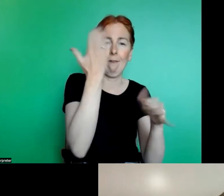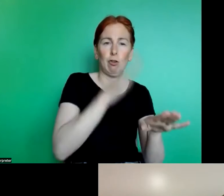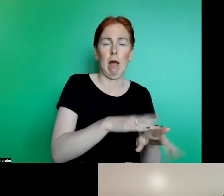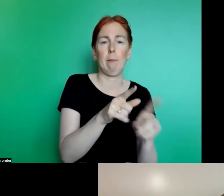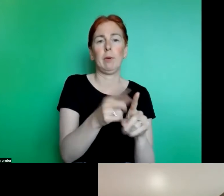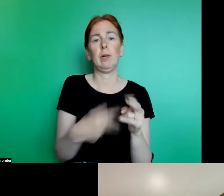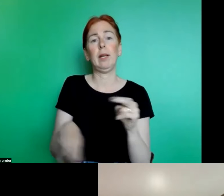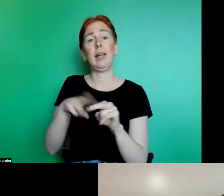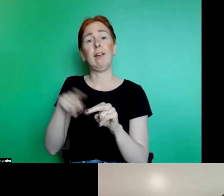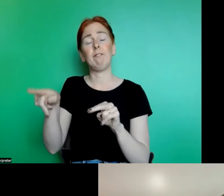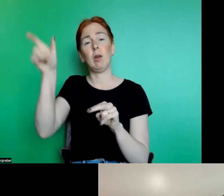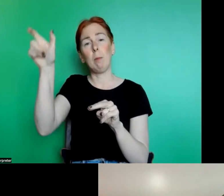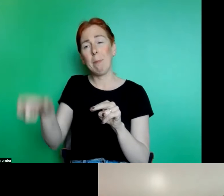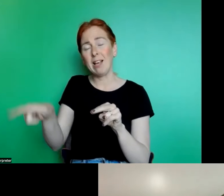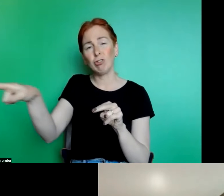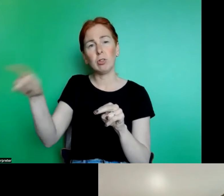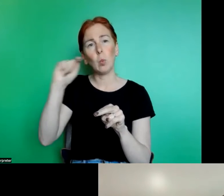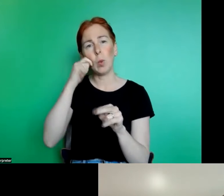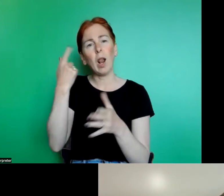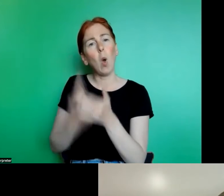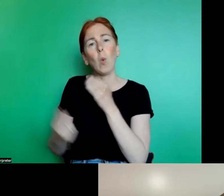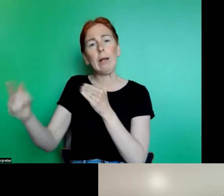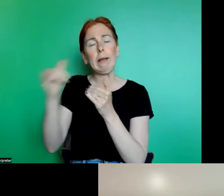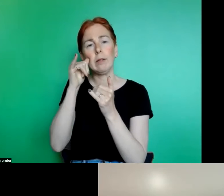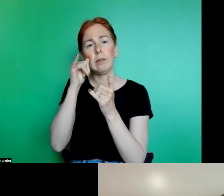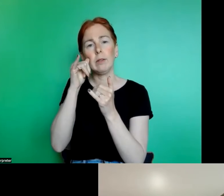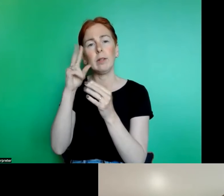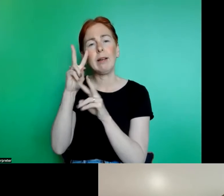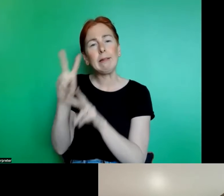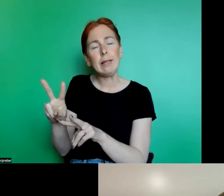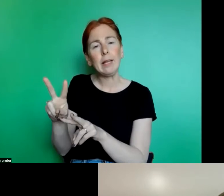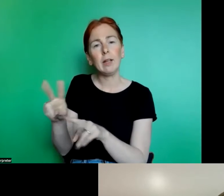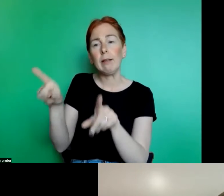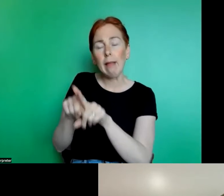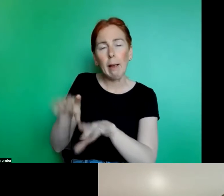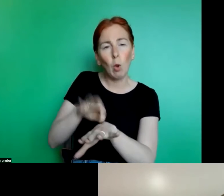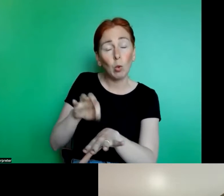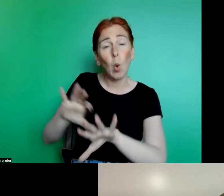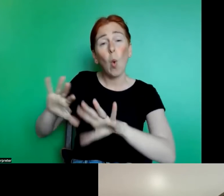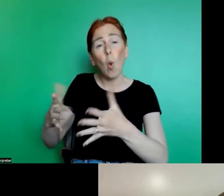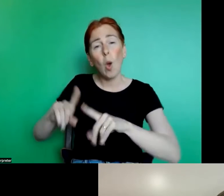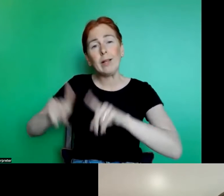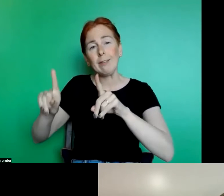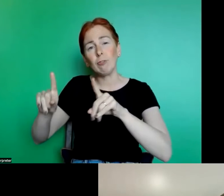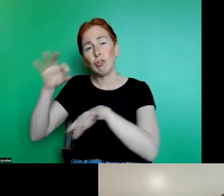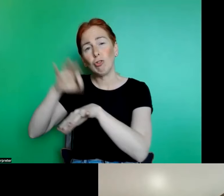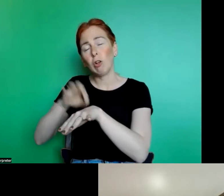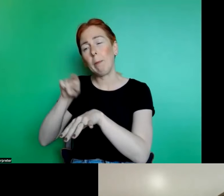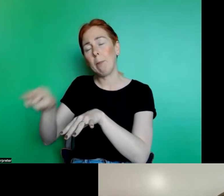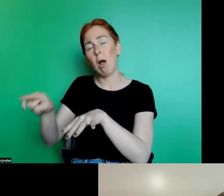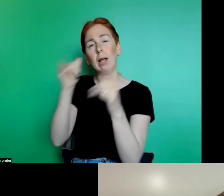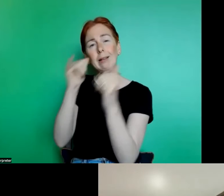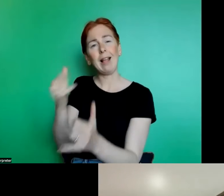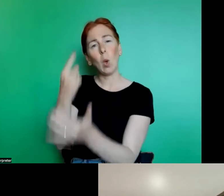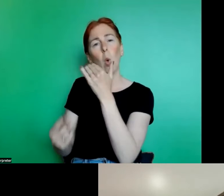same doctor or maybe different doctors, you may have slightly different tests each time, depending on what your needs are at that moment, but it may not be so